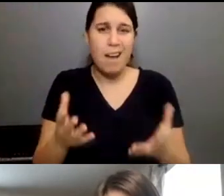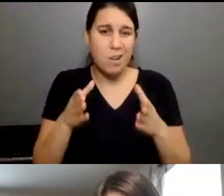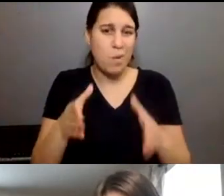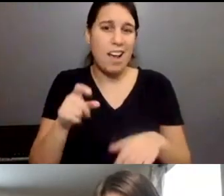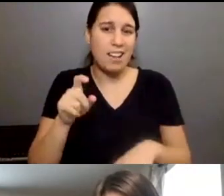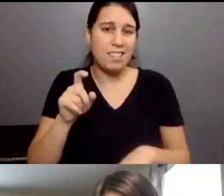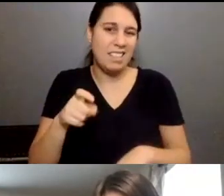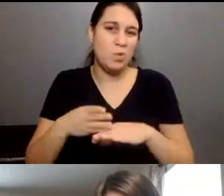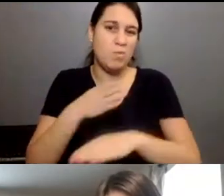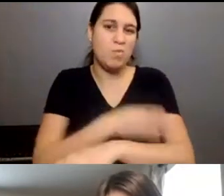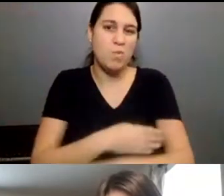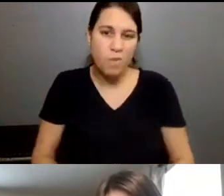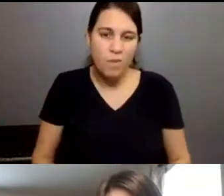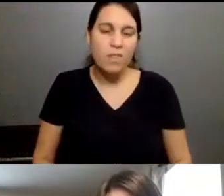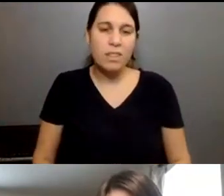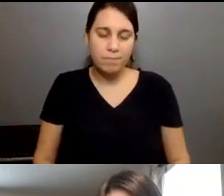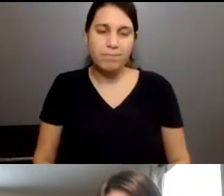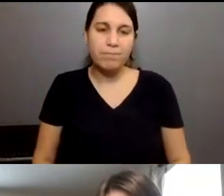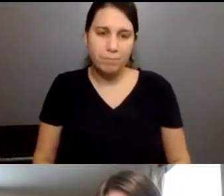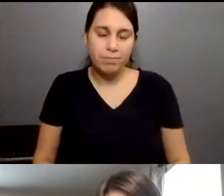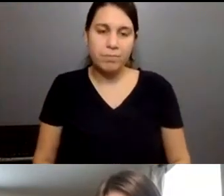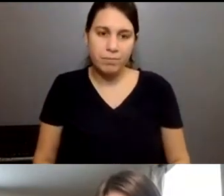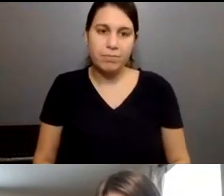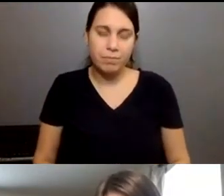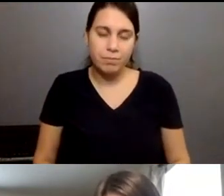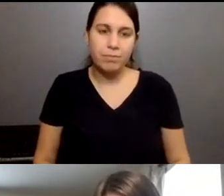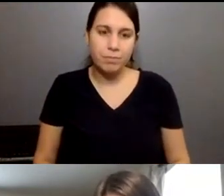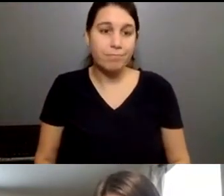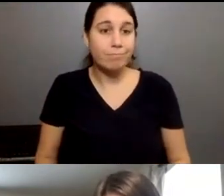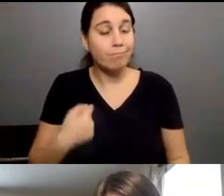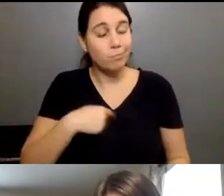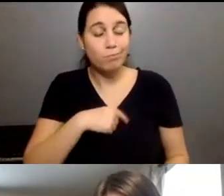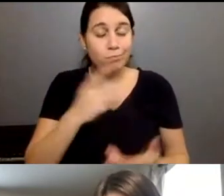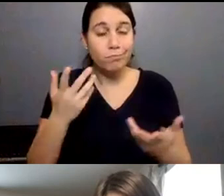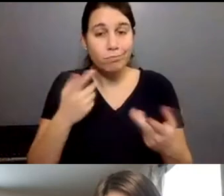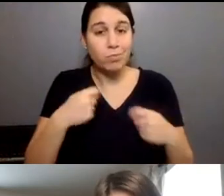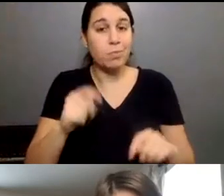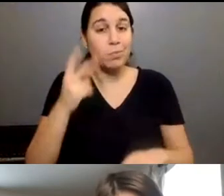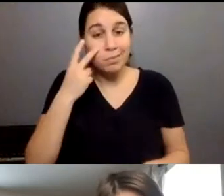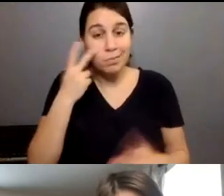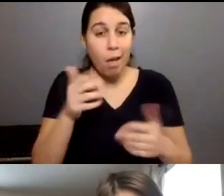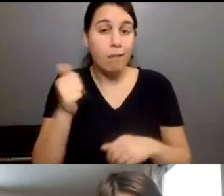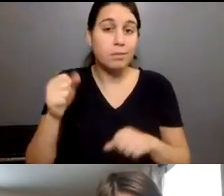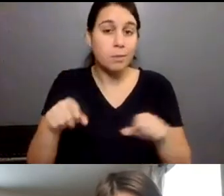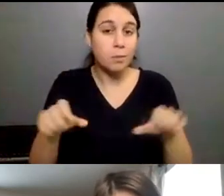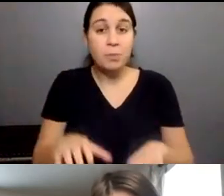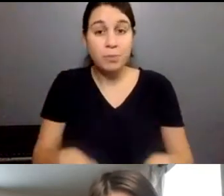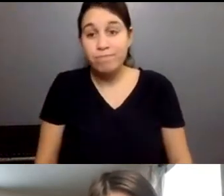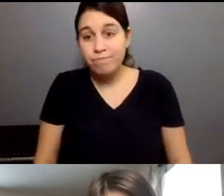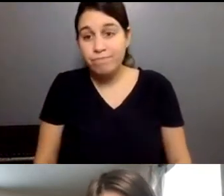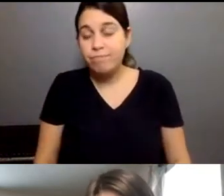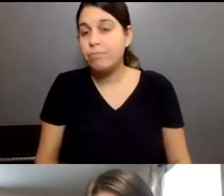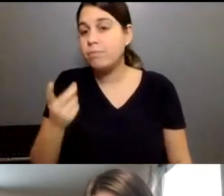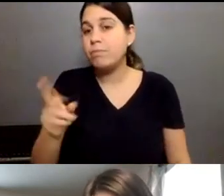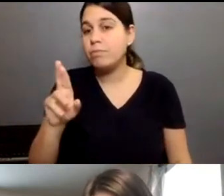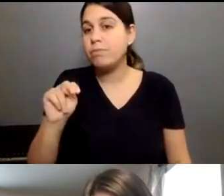better. And we are working, trying to see what we can do. Thank you. I